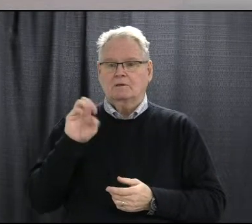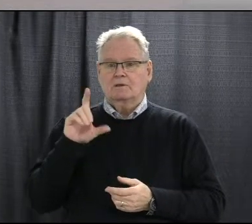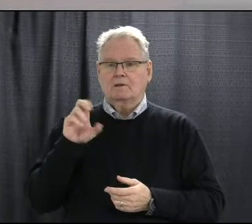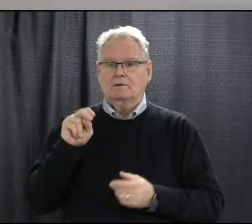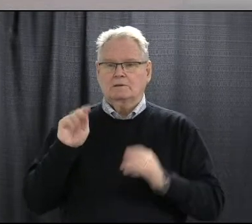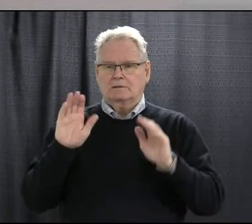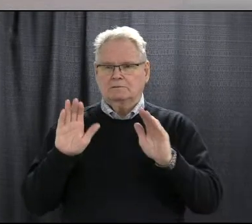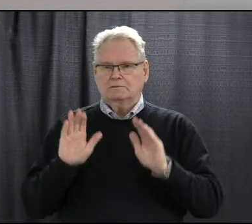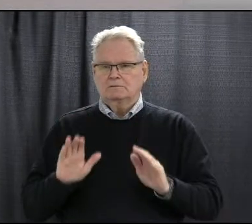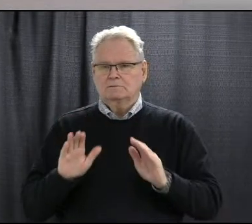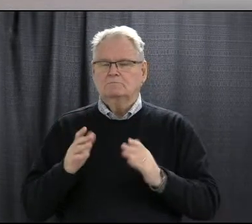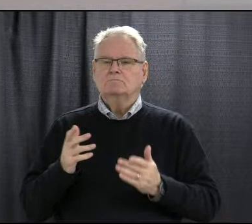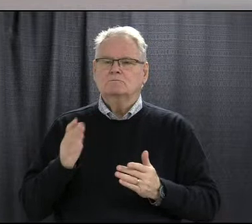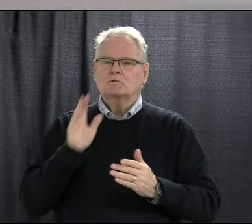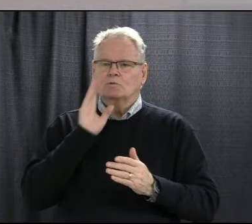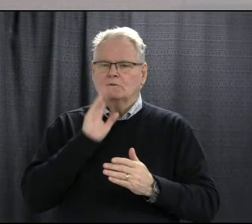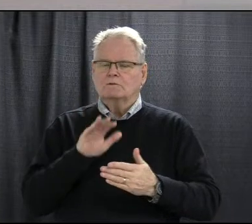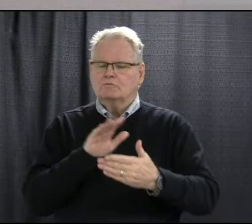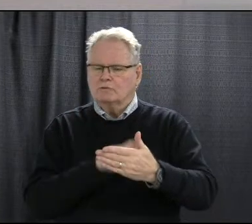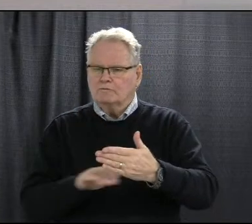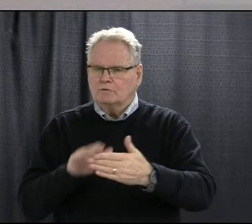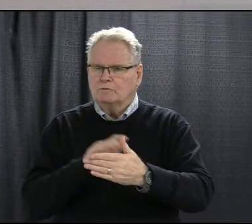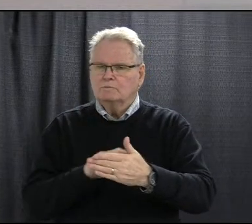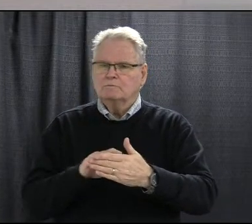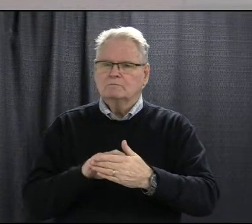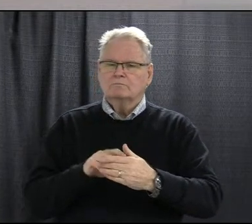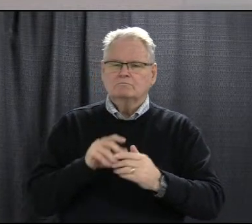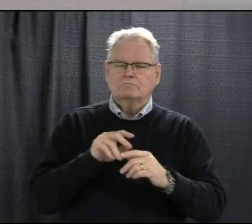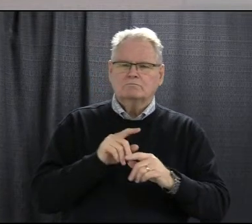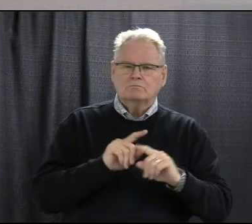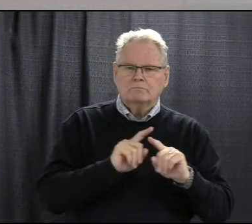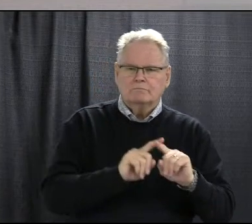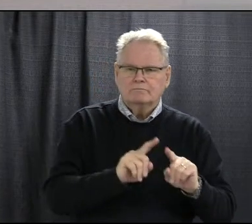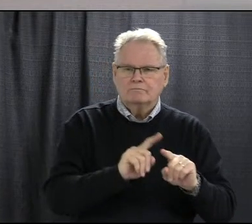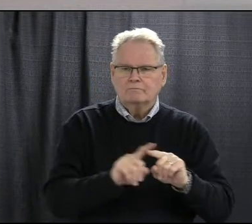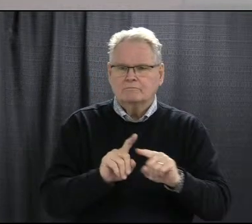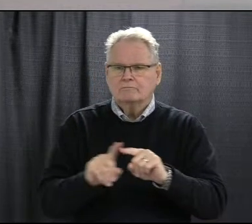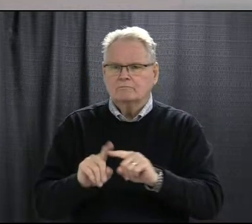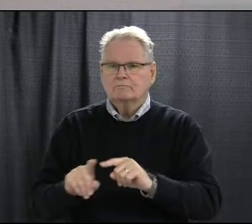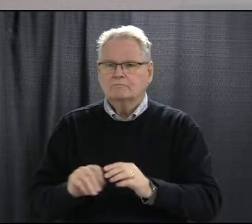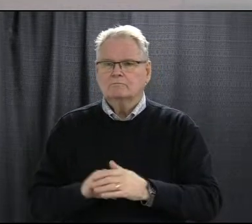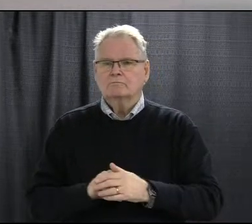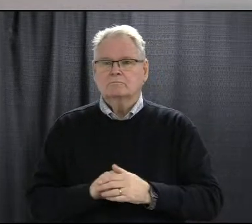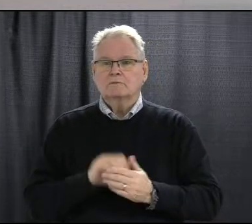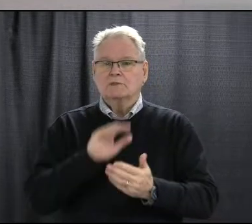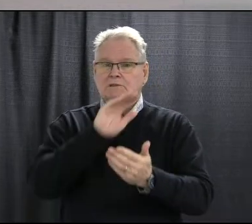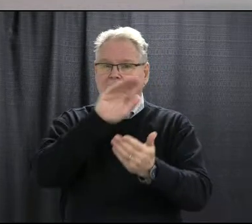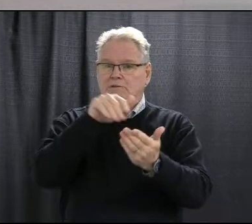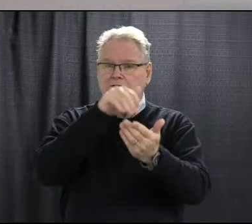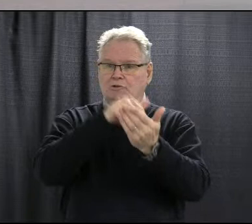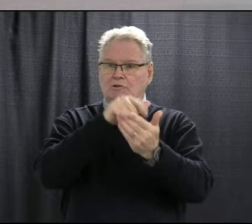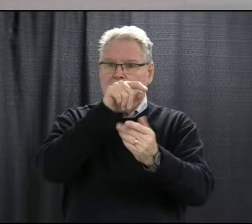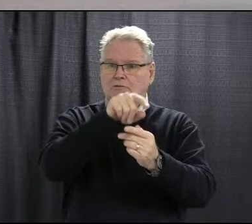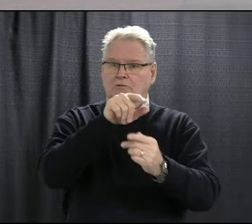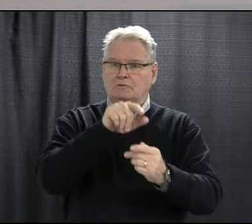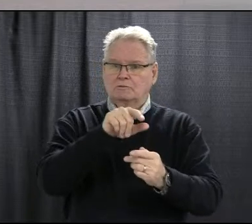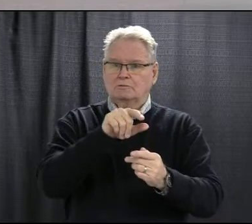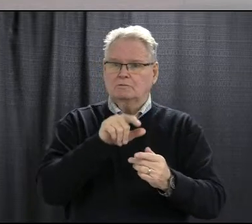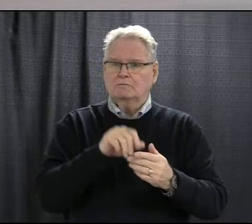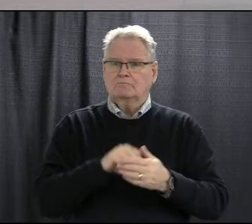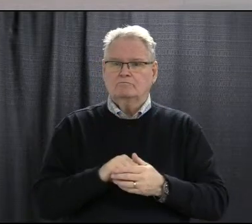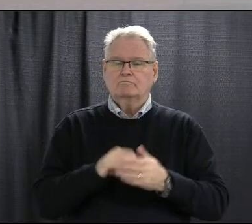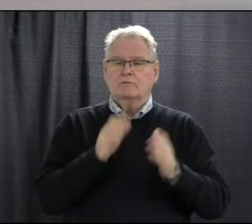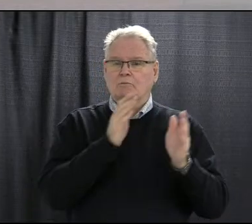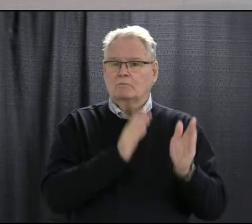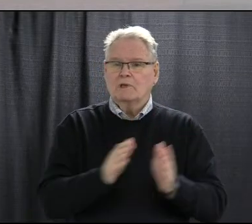frailty. And I think that the issue in Central is that a plan needs to be developed and